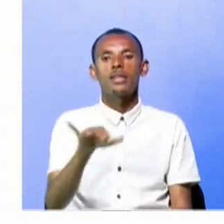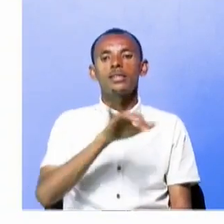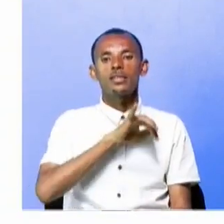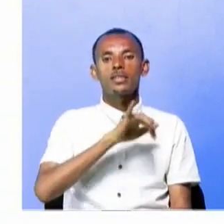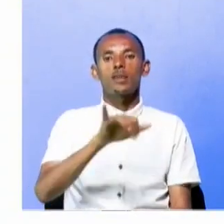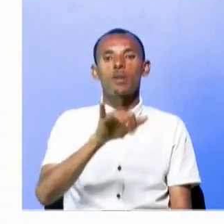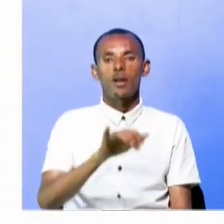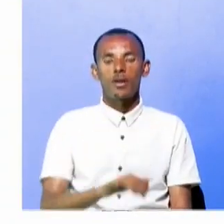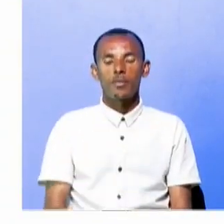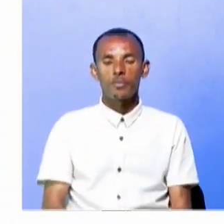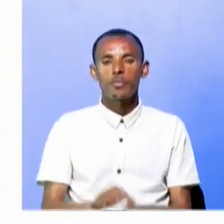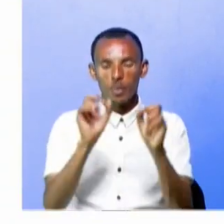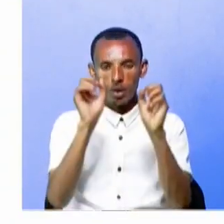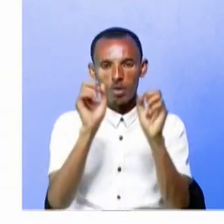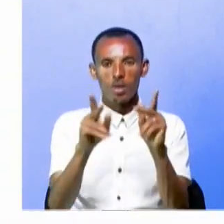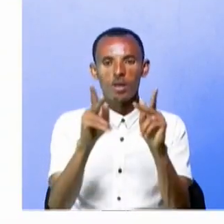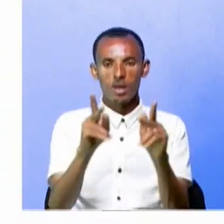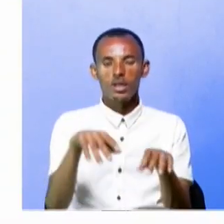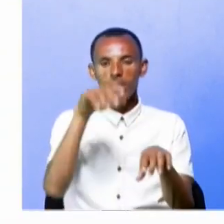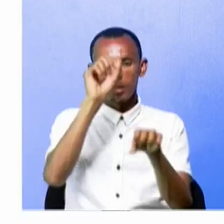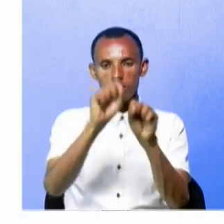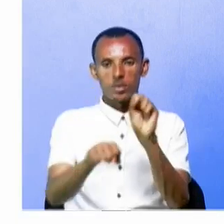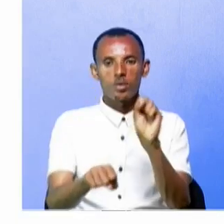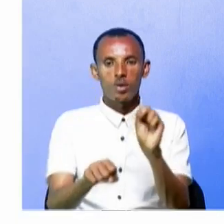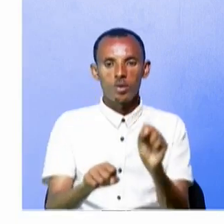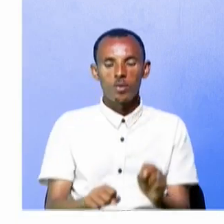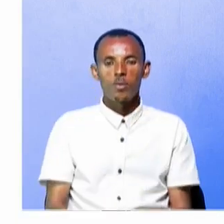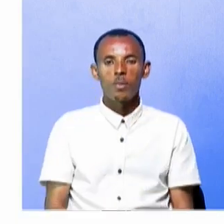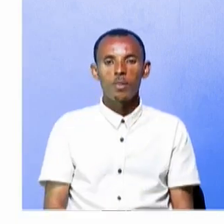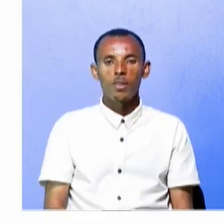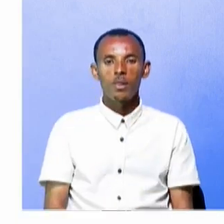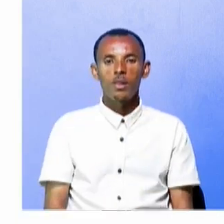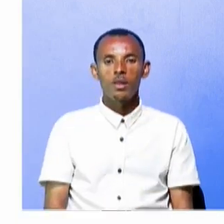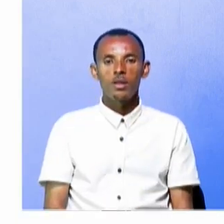similar. Okay, so